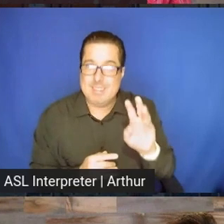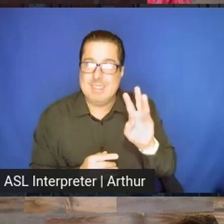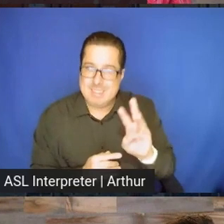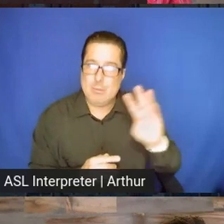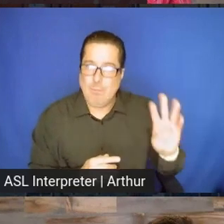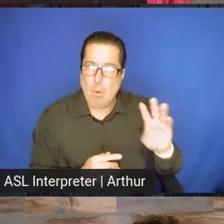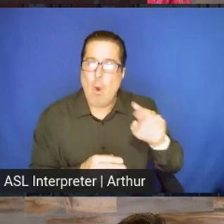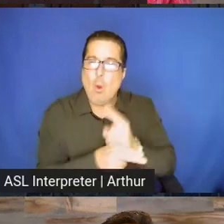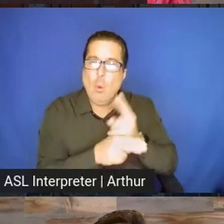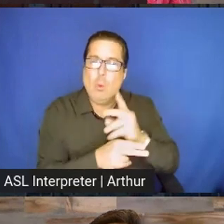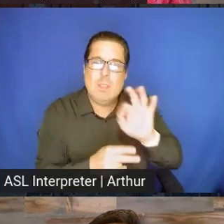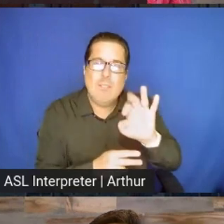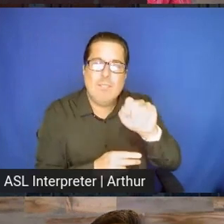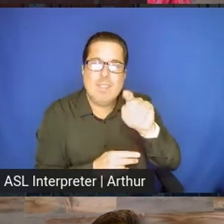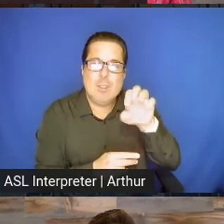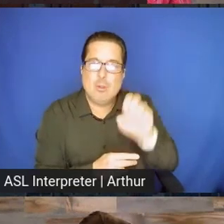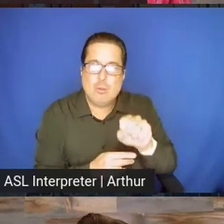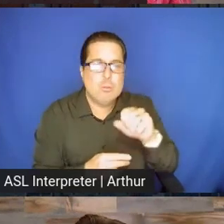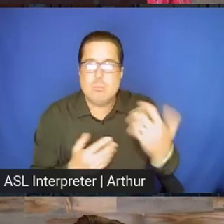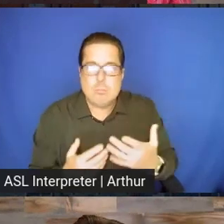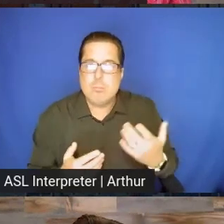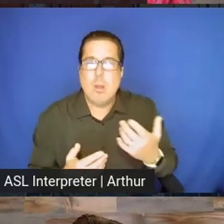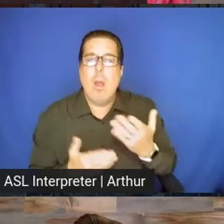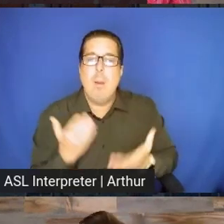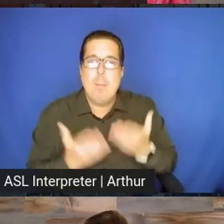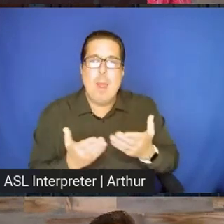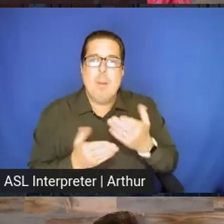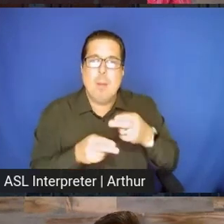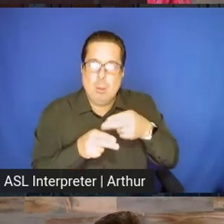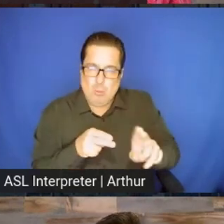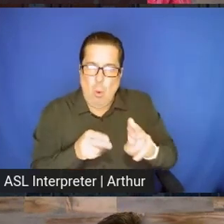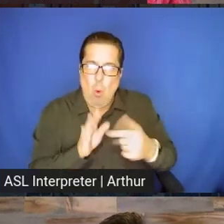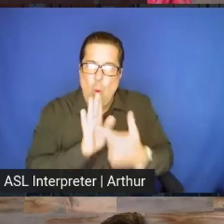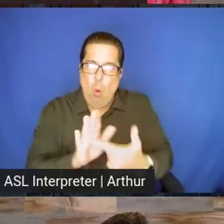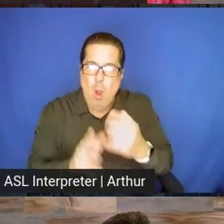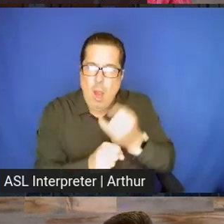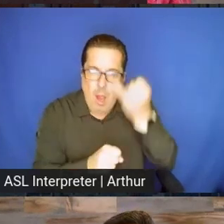features like maybe shortly,